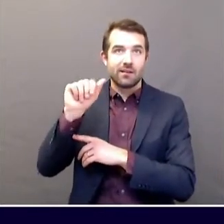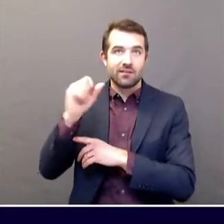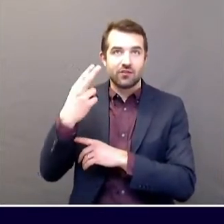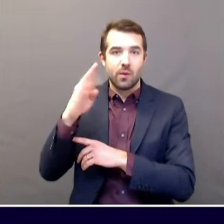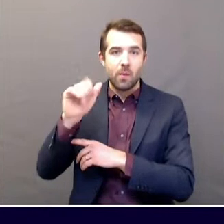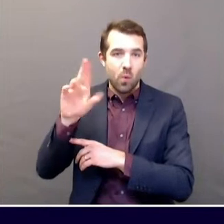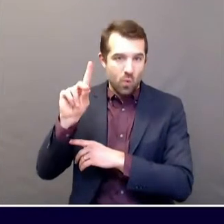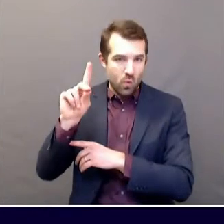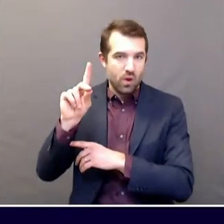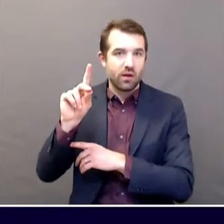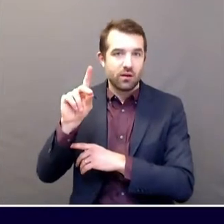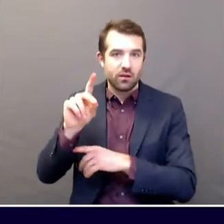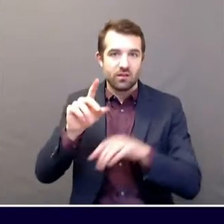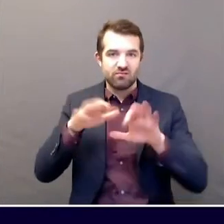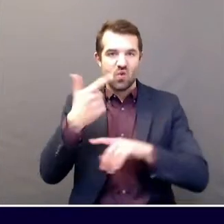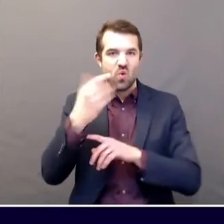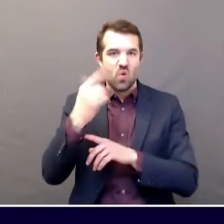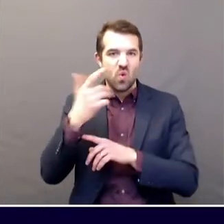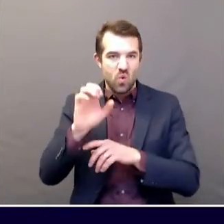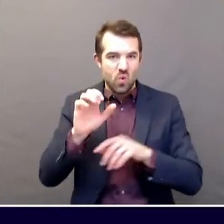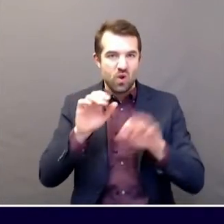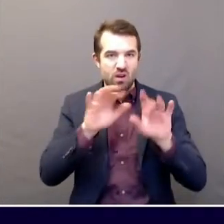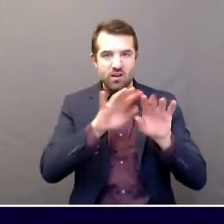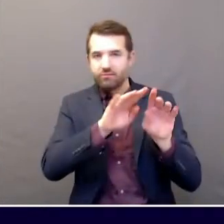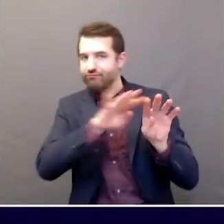the link to it is